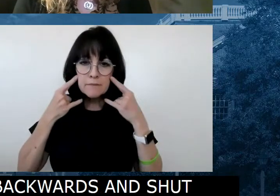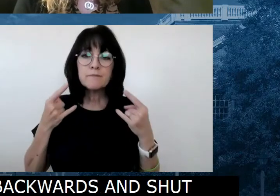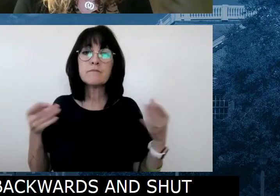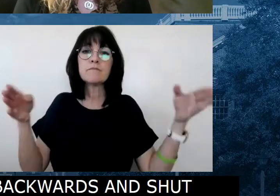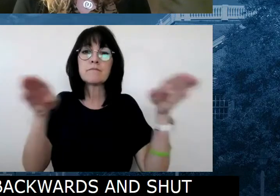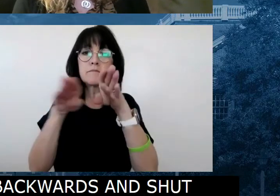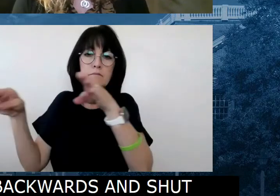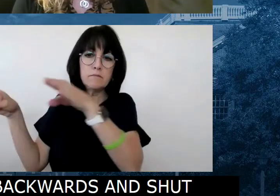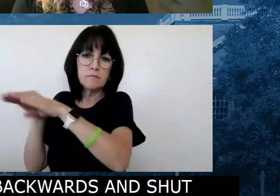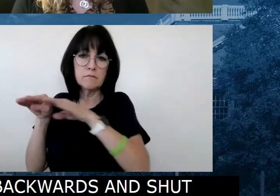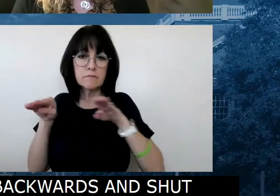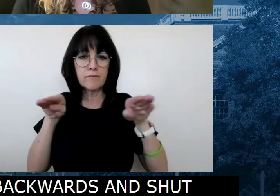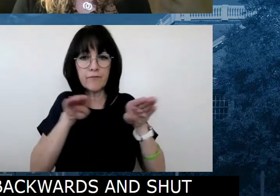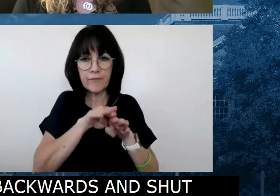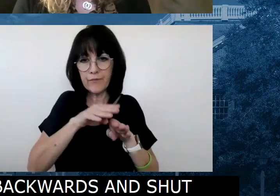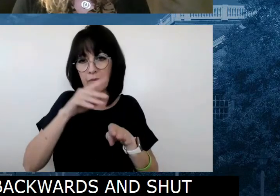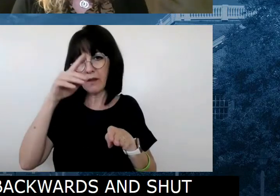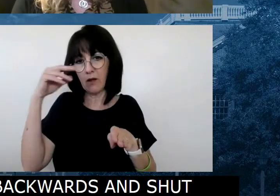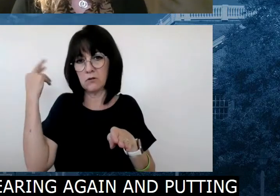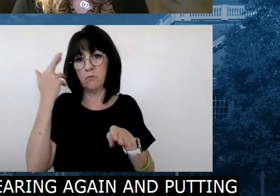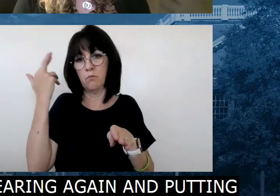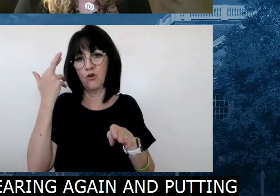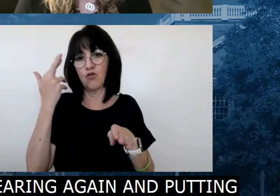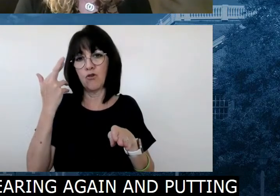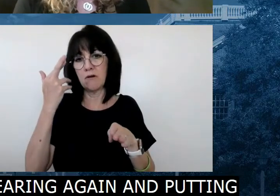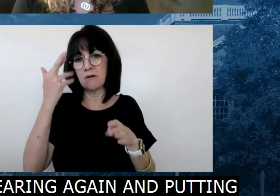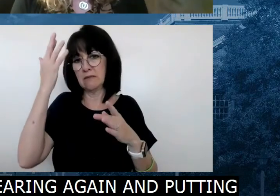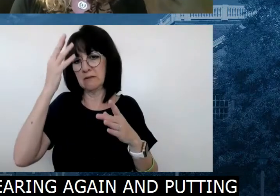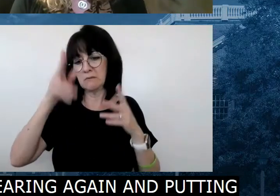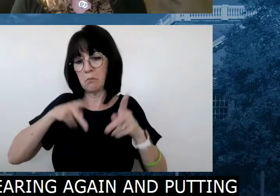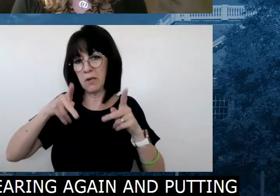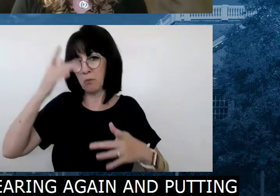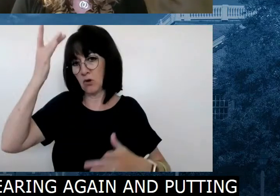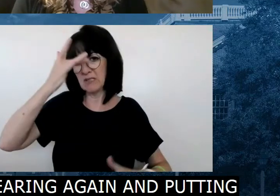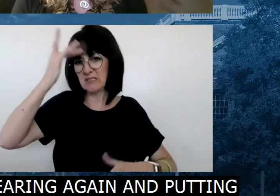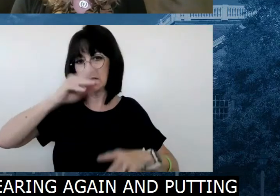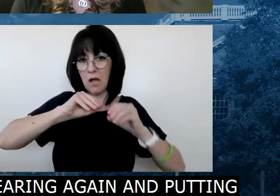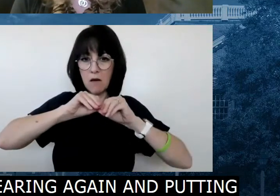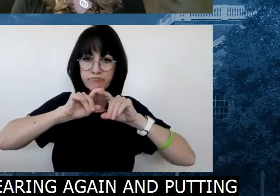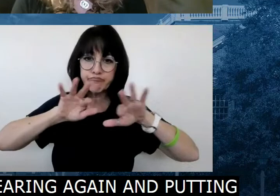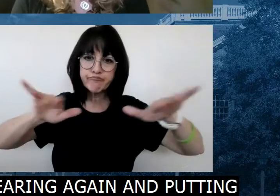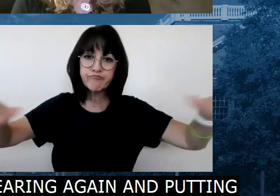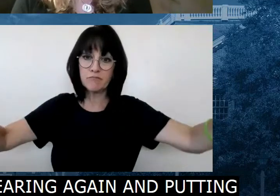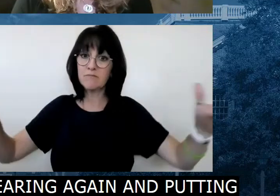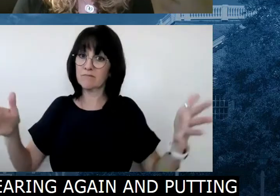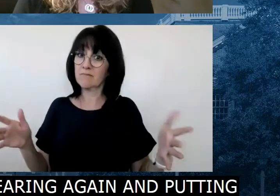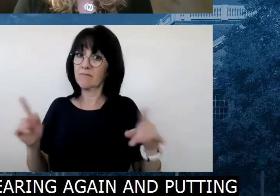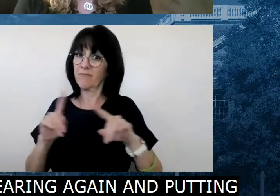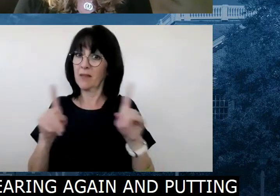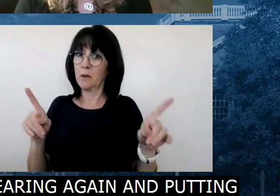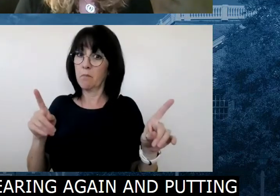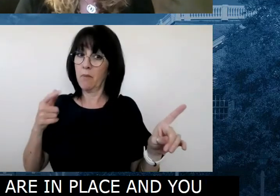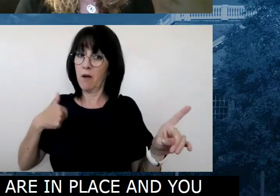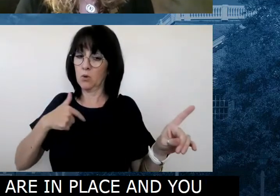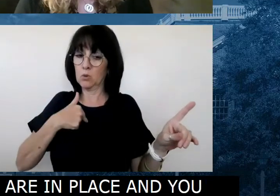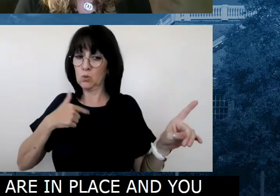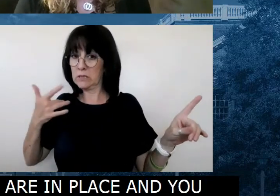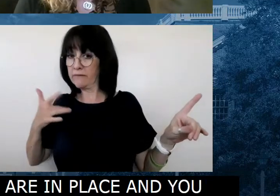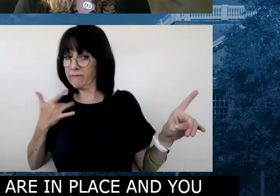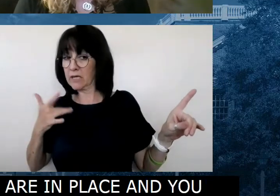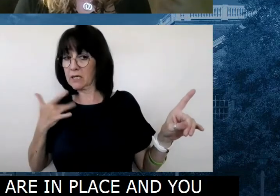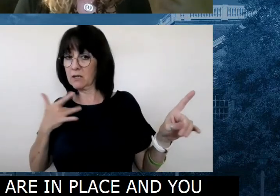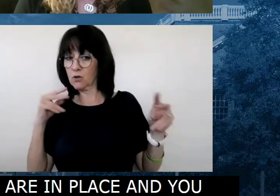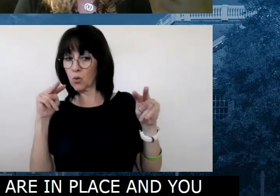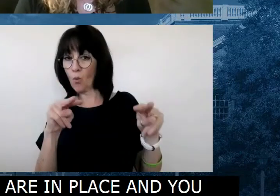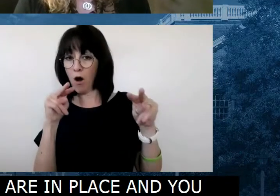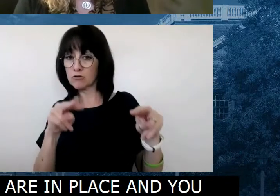some of the other restrictions that are in place. And this adds to really our plea for people to